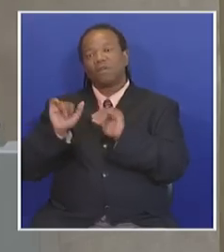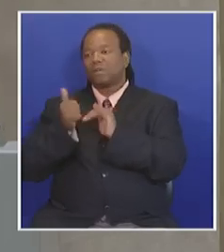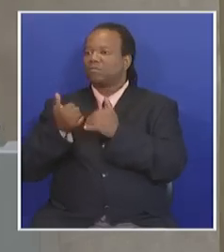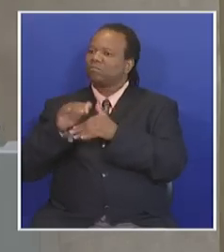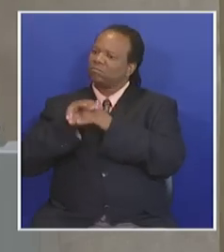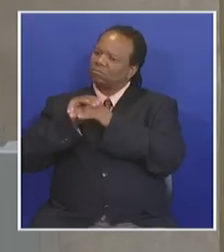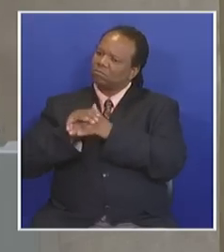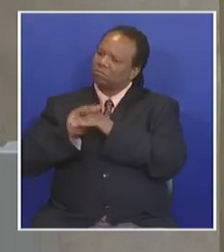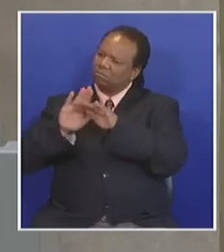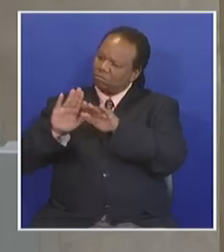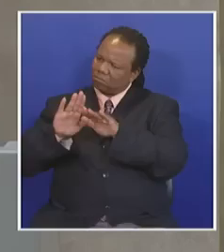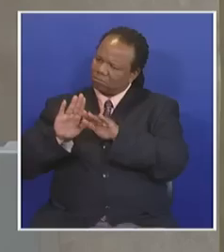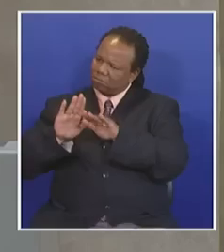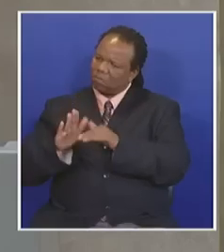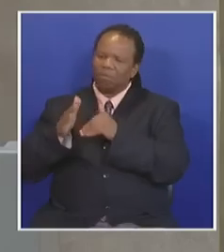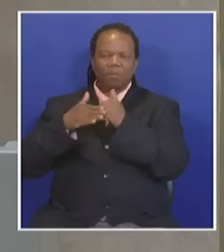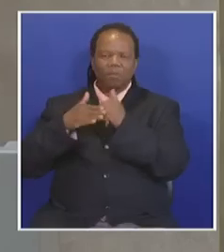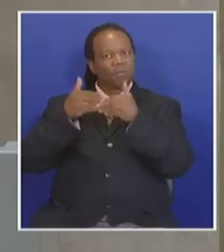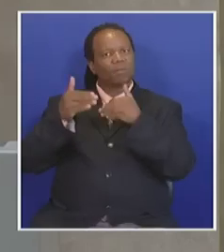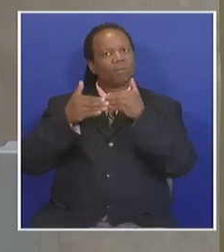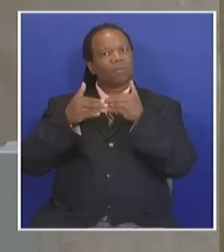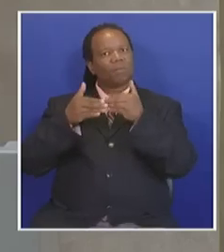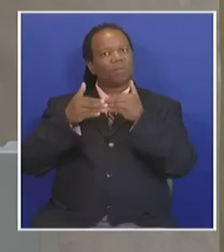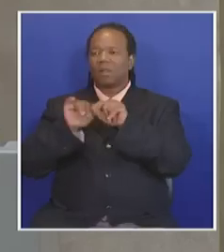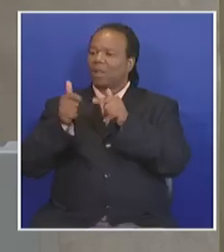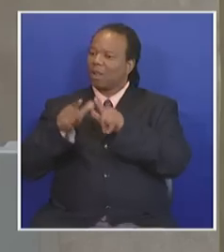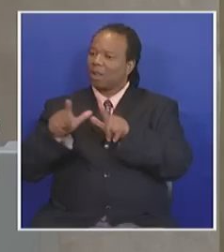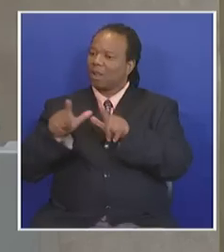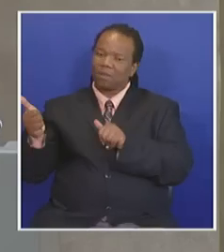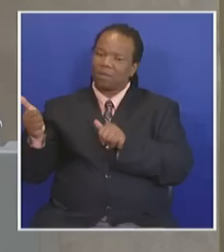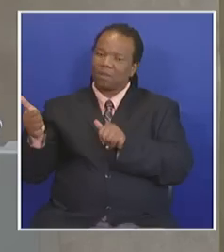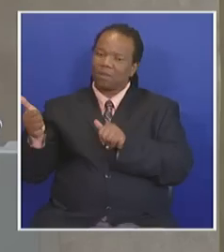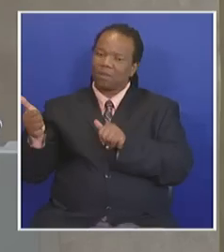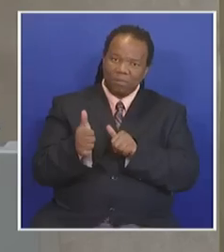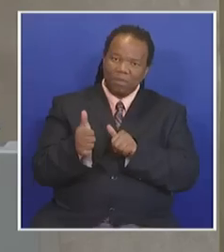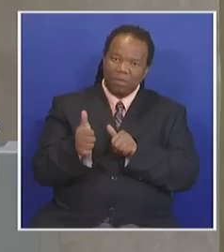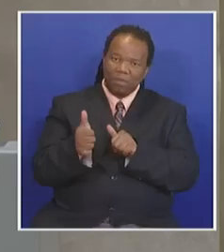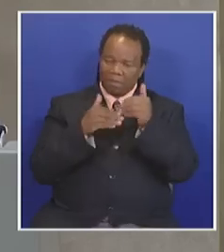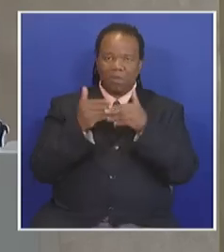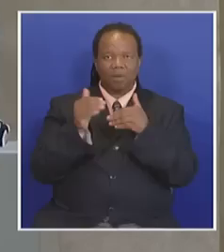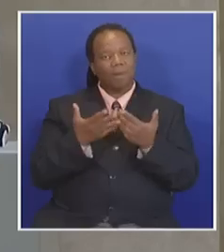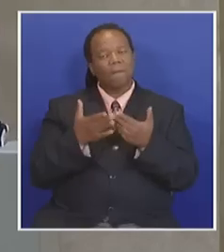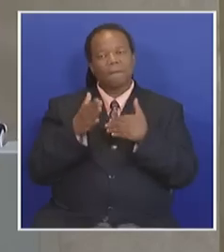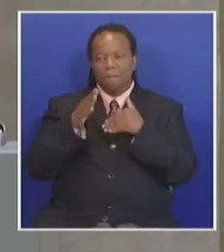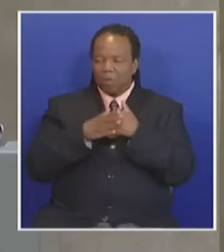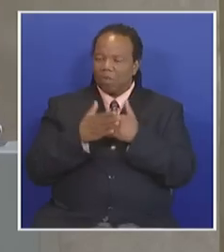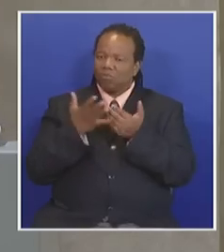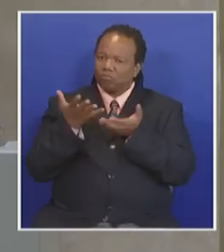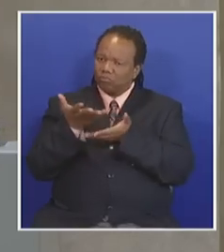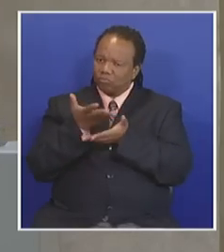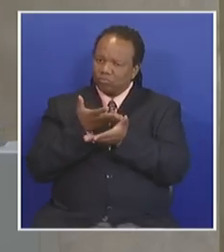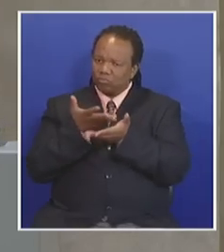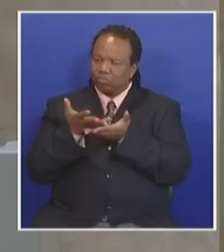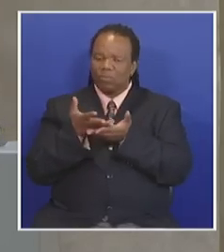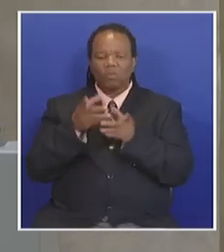reconciliation, restoration, restitution, and revival. The more I engage with the department and witness